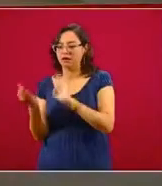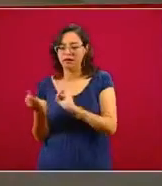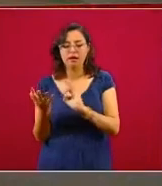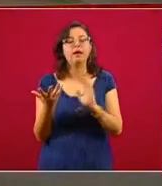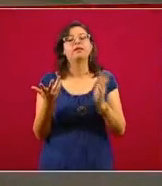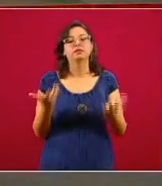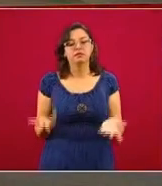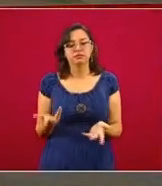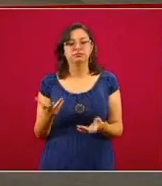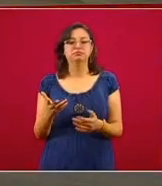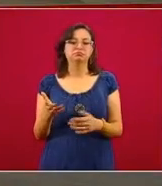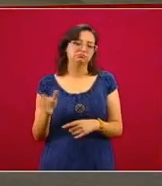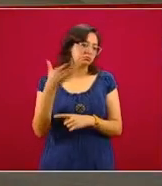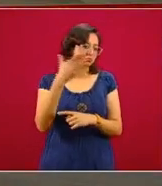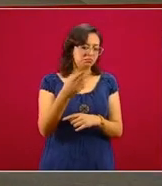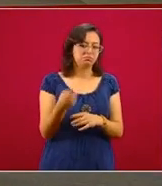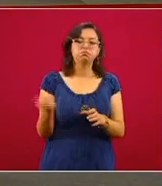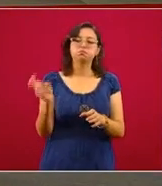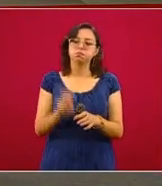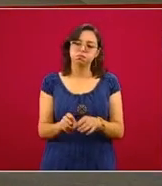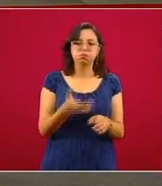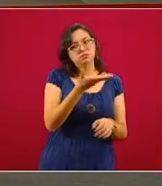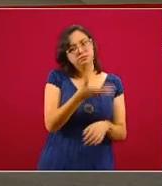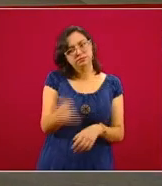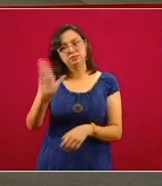hospital, and then you get to the hospital that way.